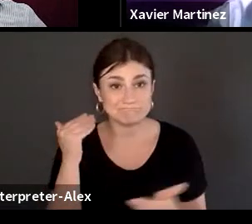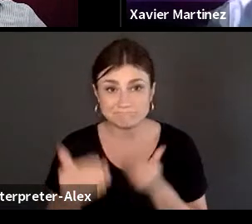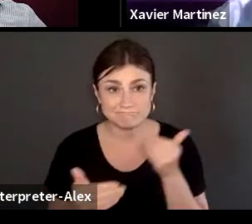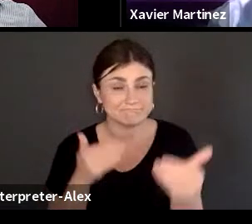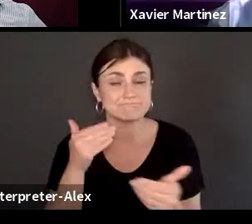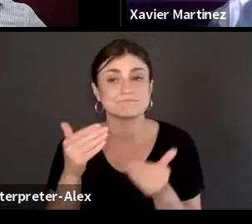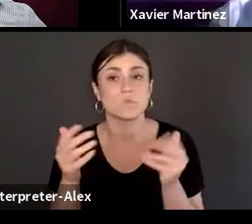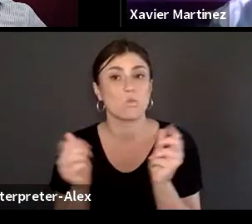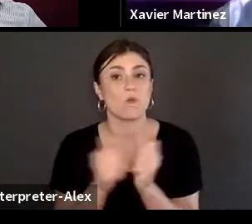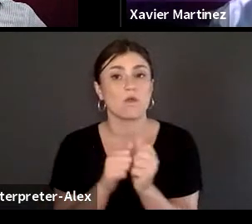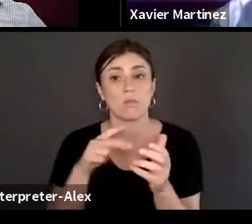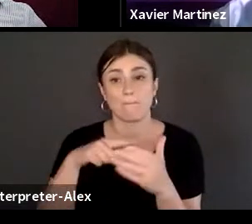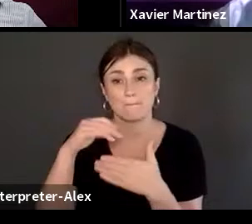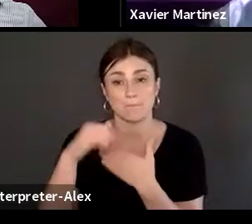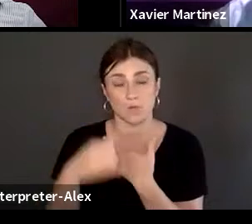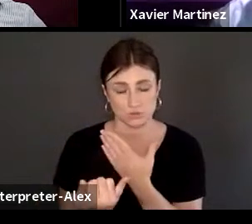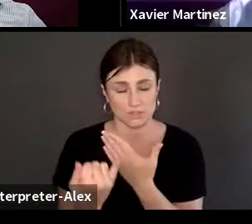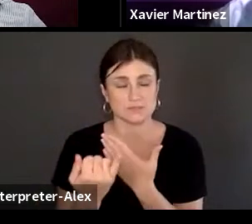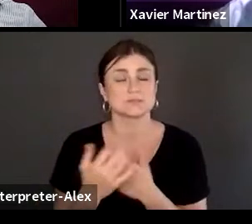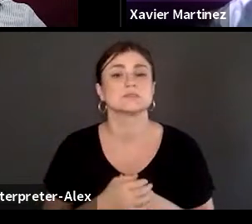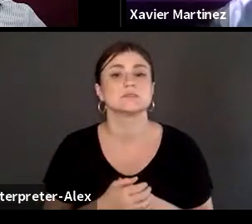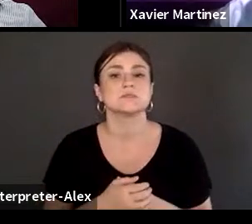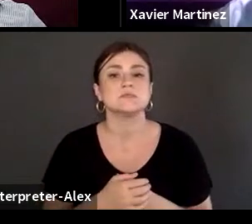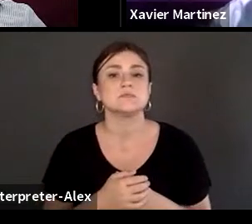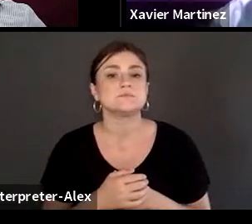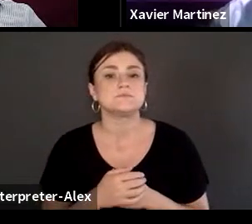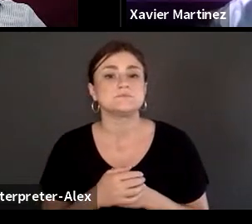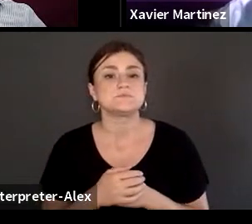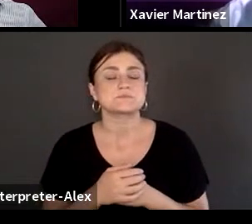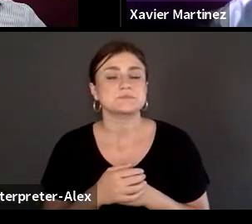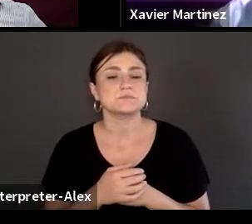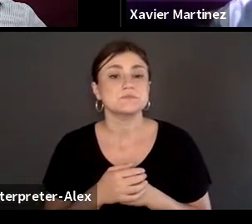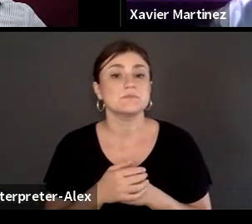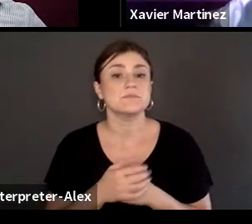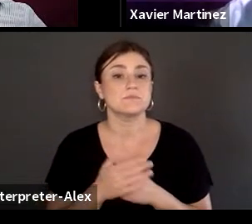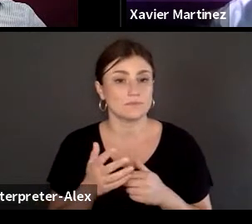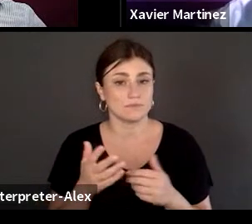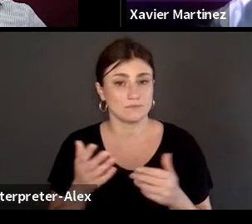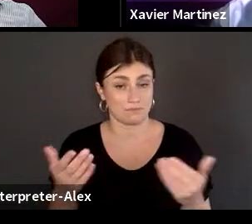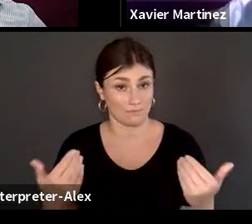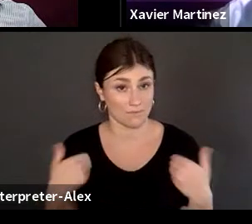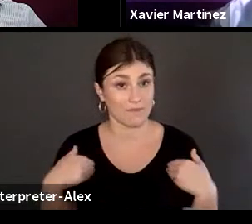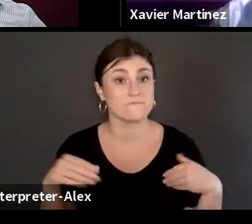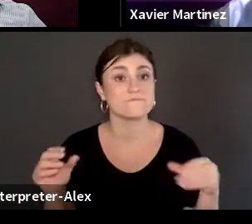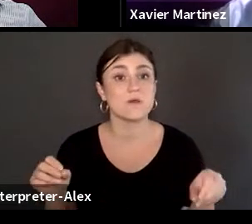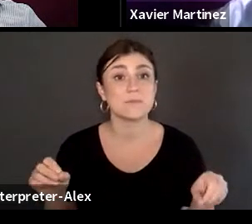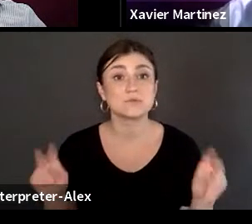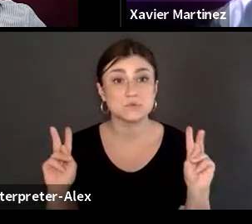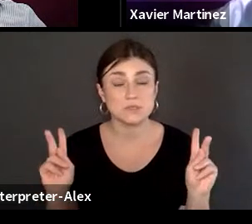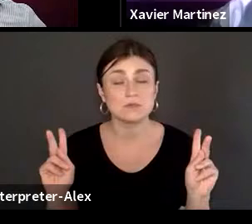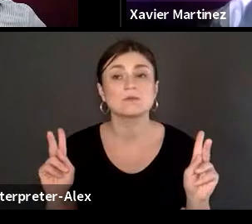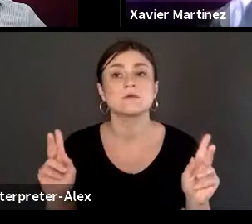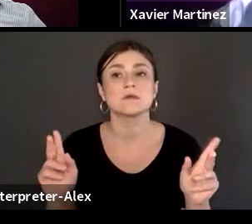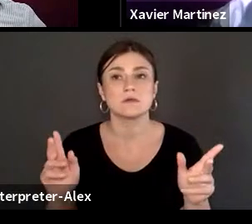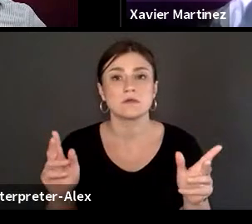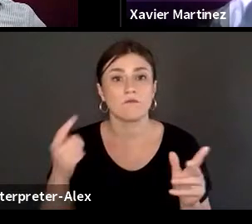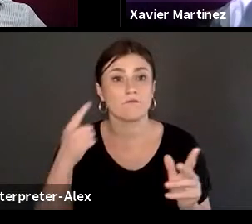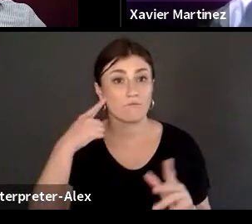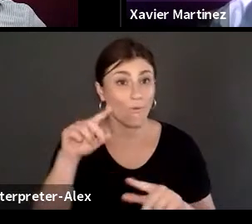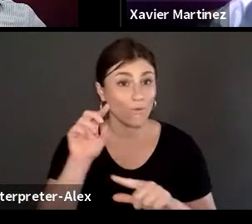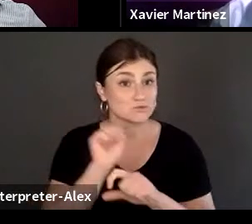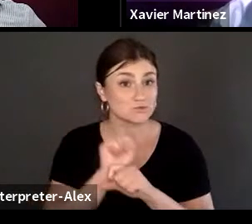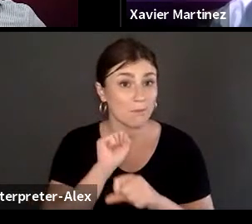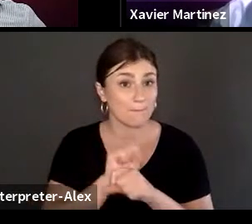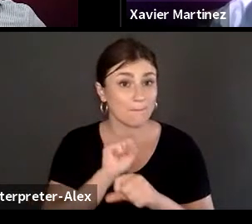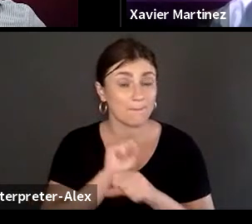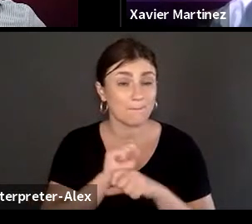Director Hubler may mention, Raymond's not here to mention it, but there is the opportunity for employment.